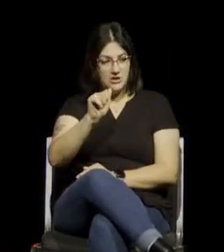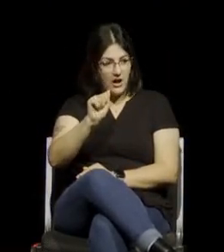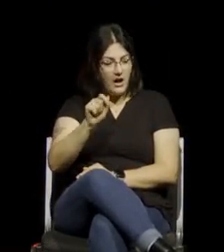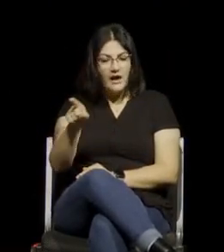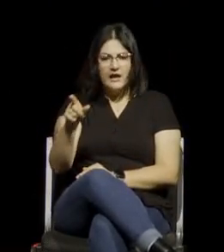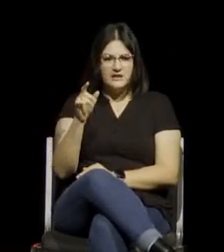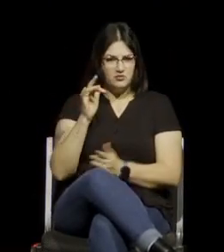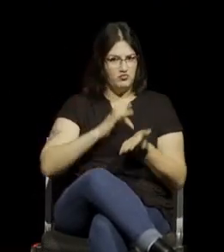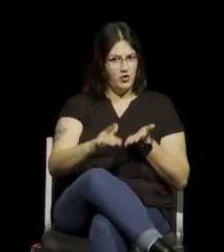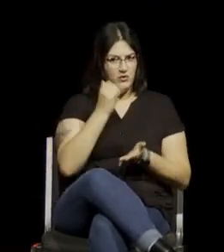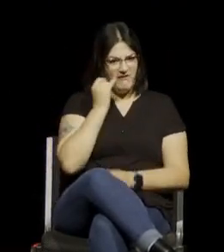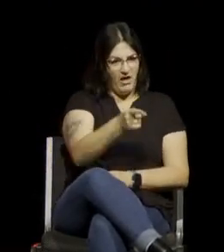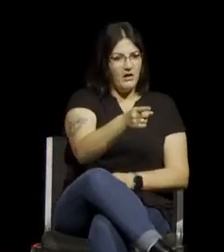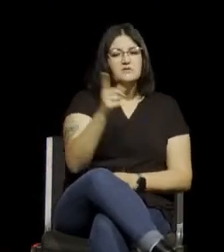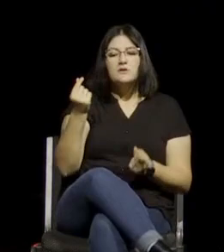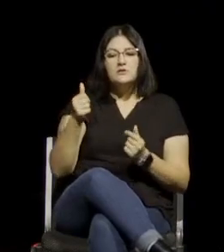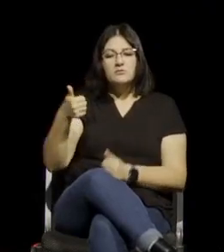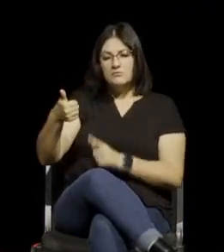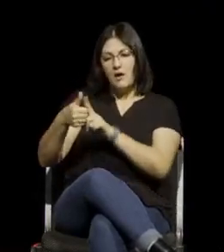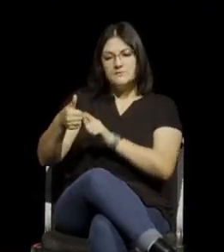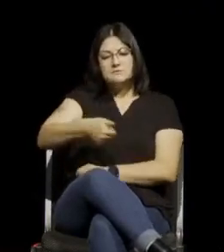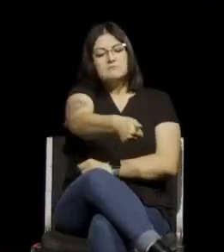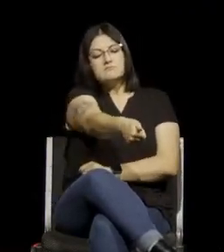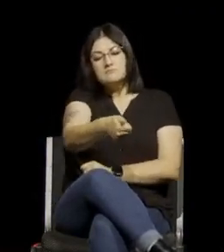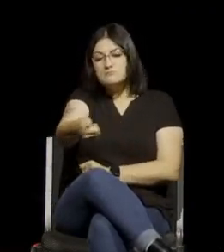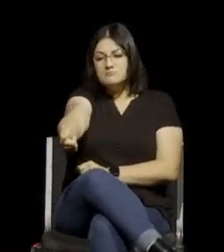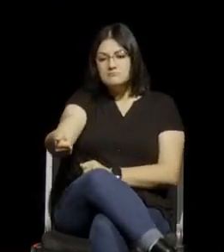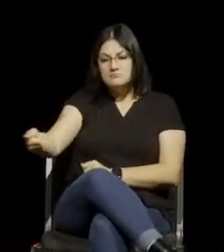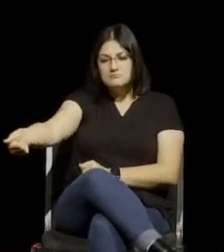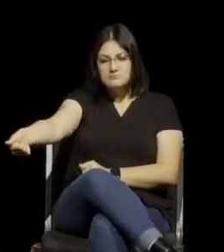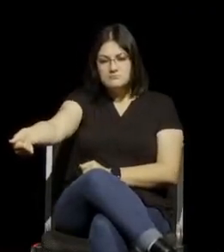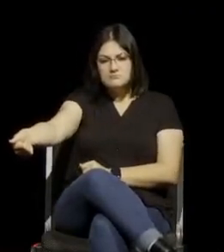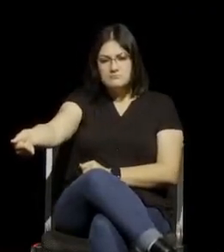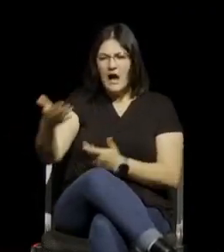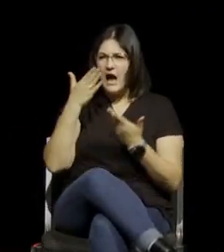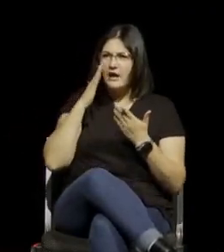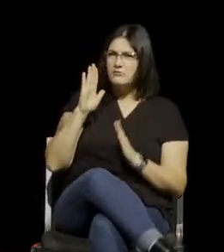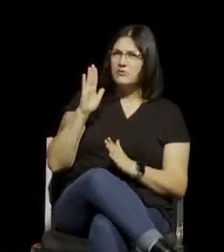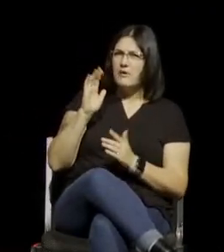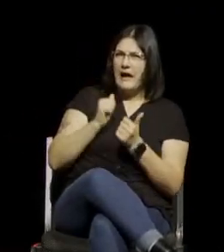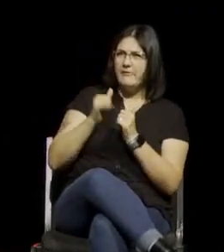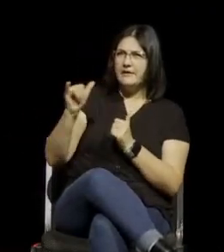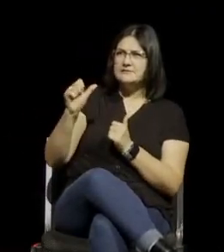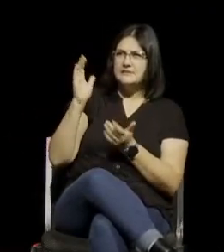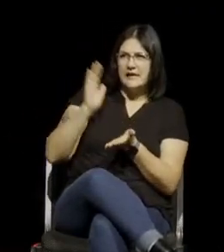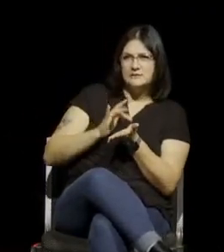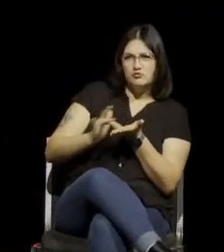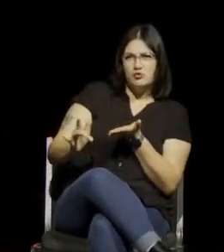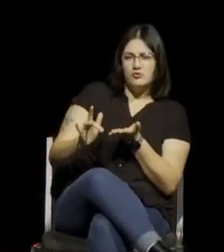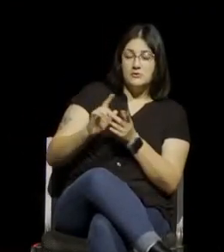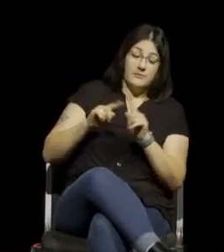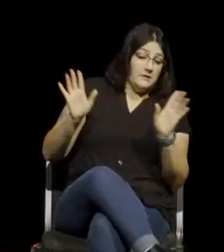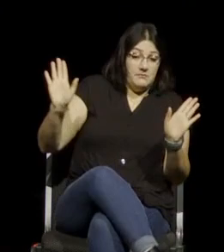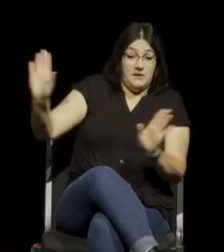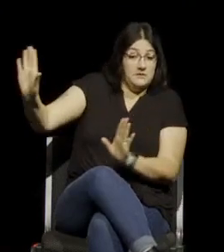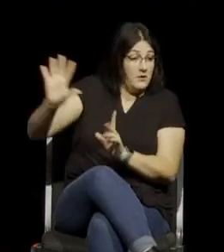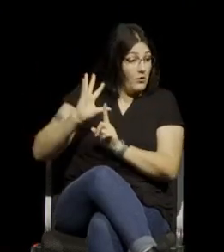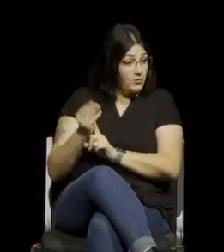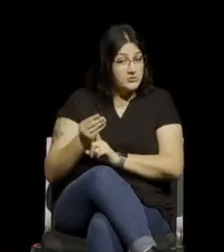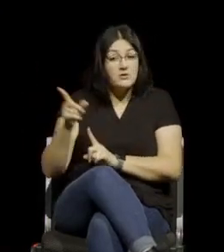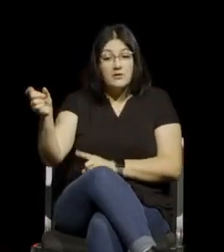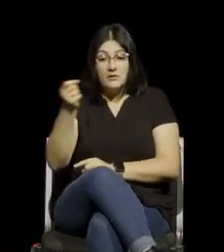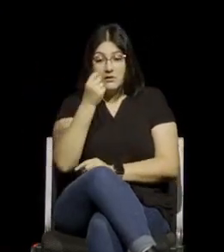point with their thumbs. It's kind of odd, right? I don't know how that's less rude, but it is less rude. It's appropriate. But